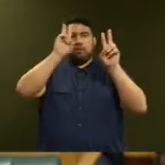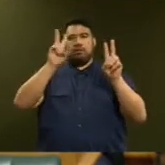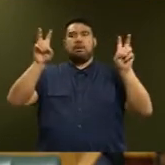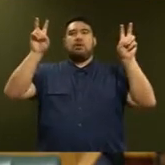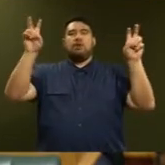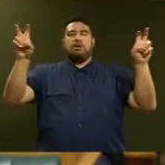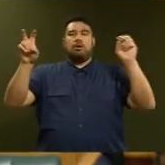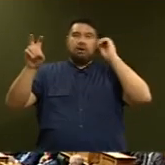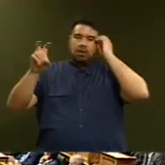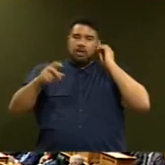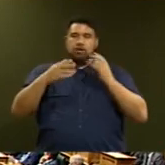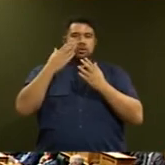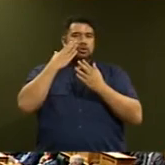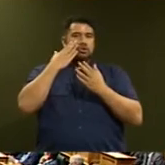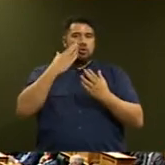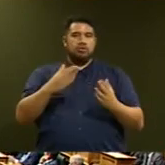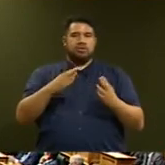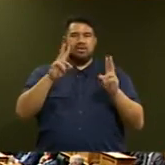policy stupidity?